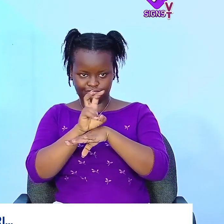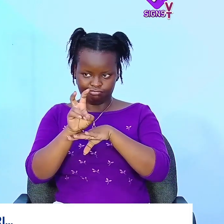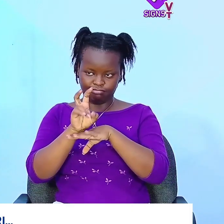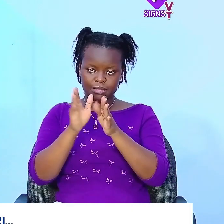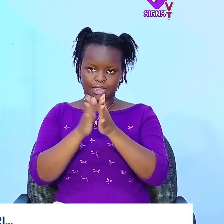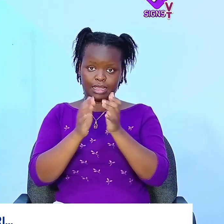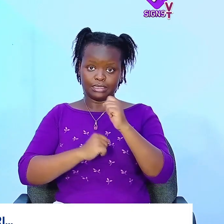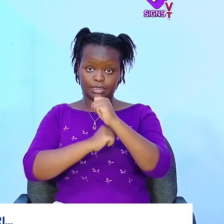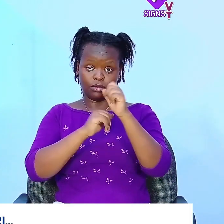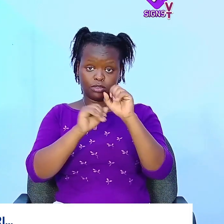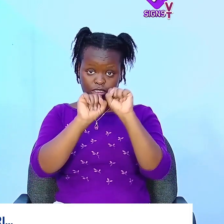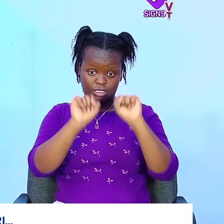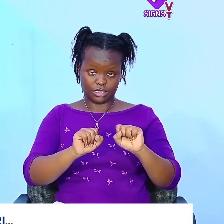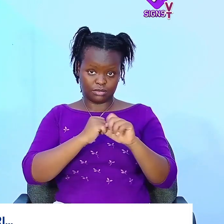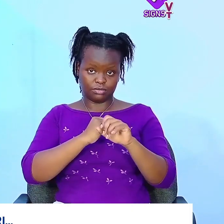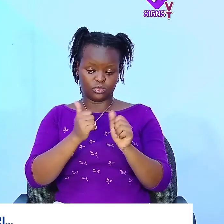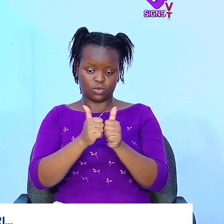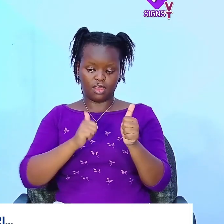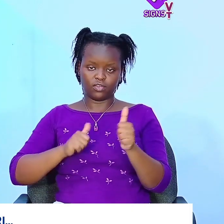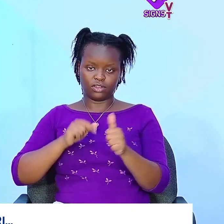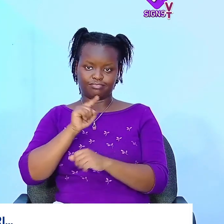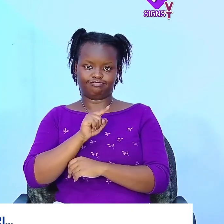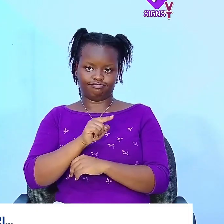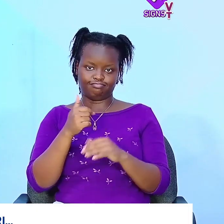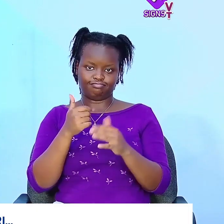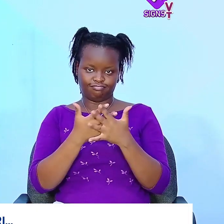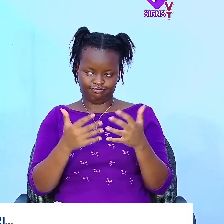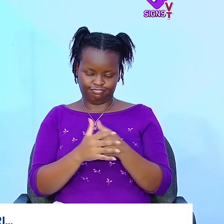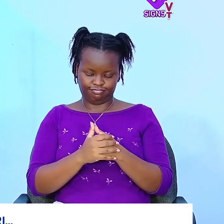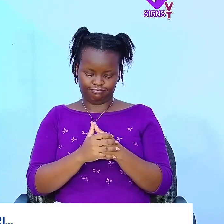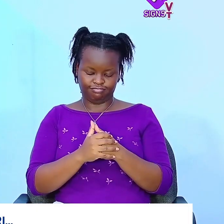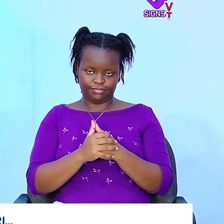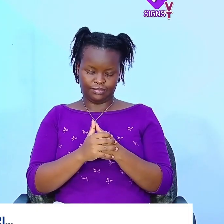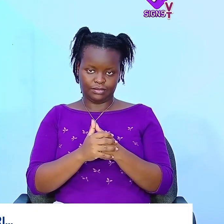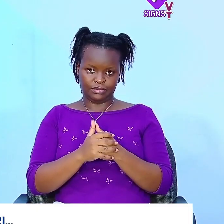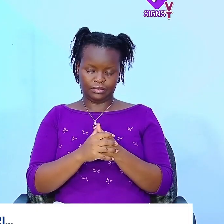support systems to prevent similar tragedies.